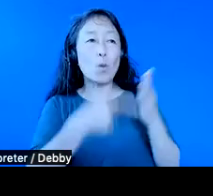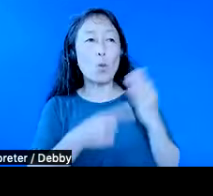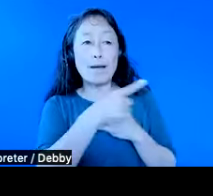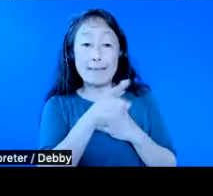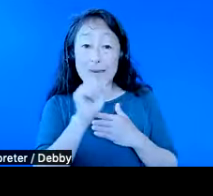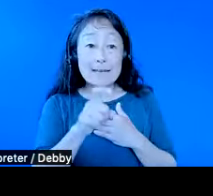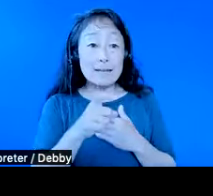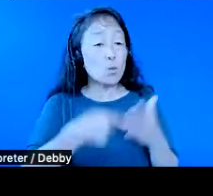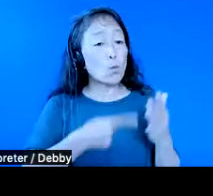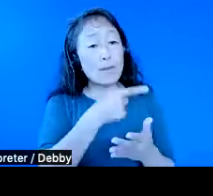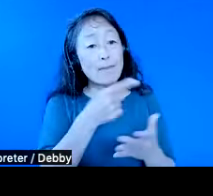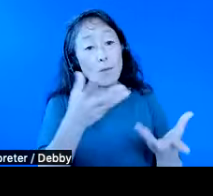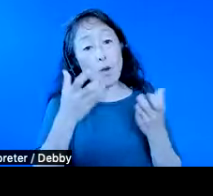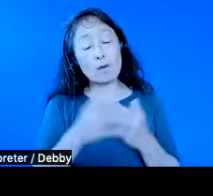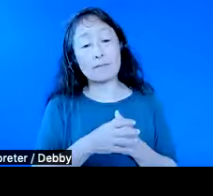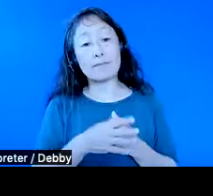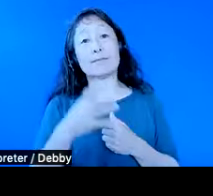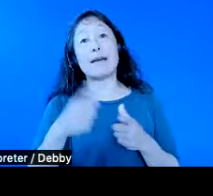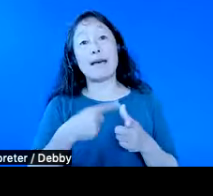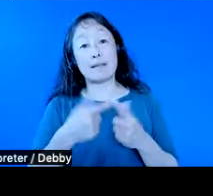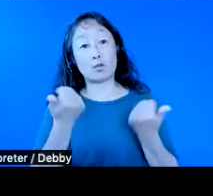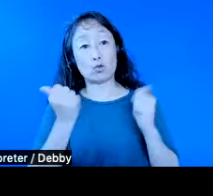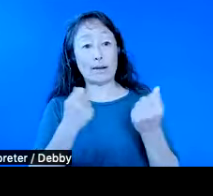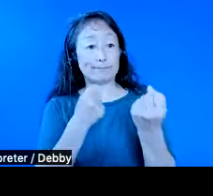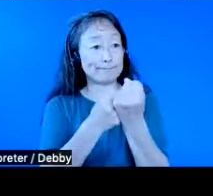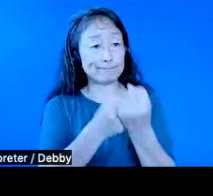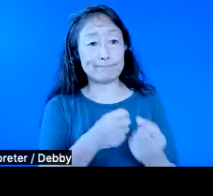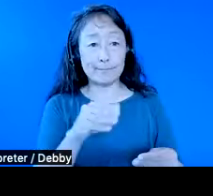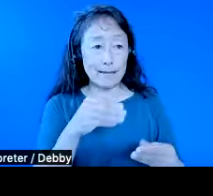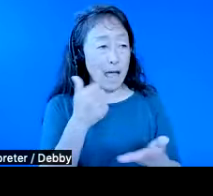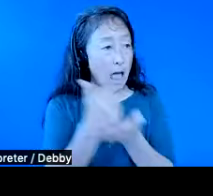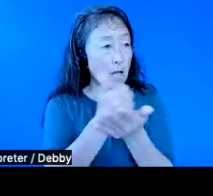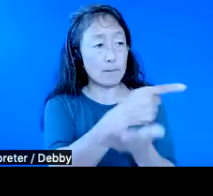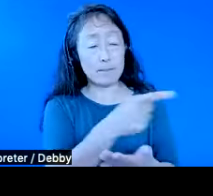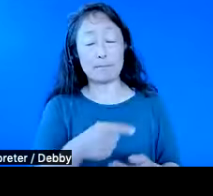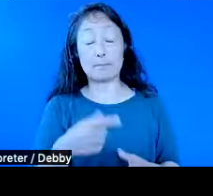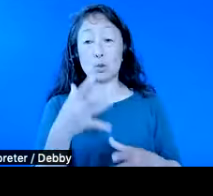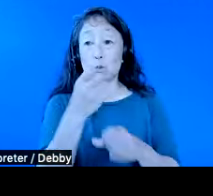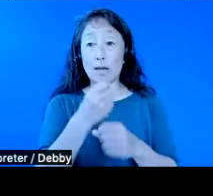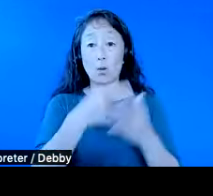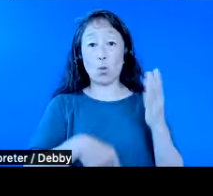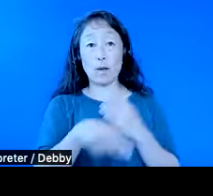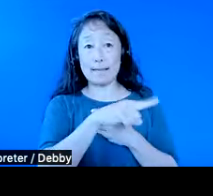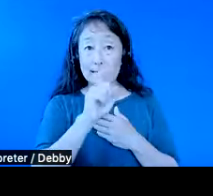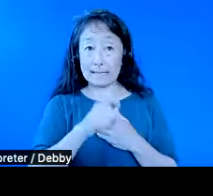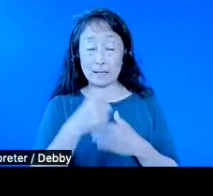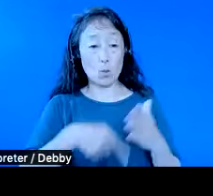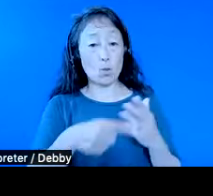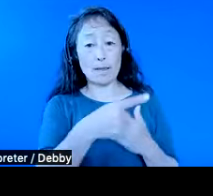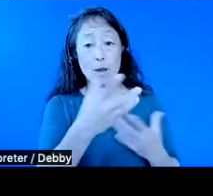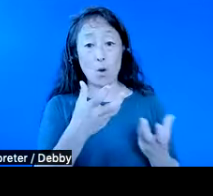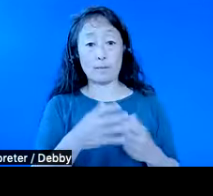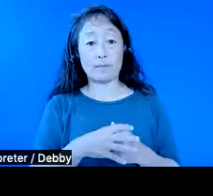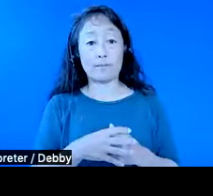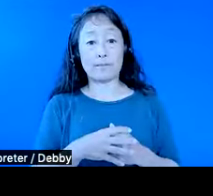what they want, and then try to help them with getting what they need or what they want. The role of the mental